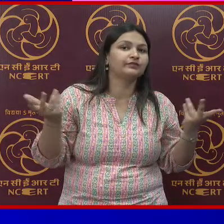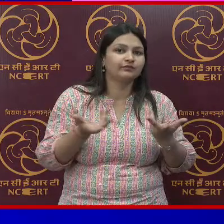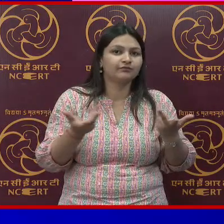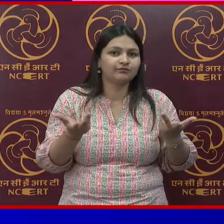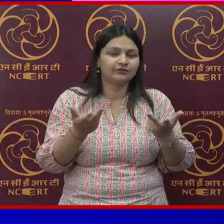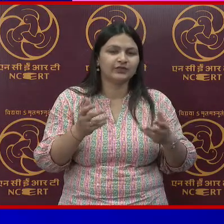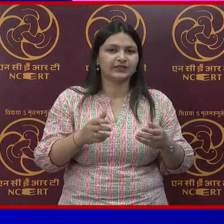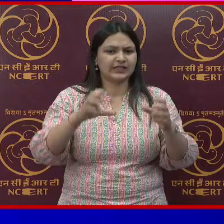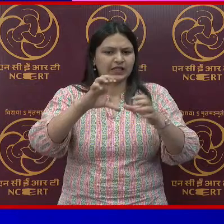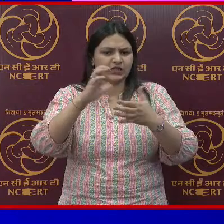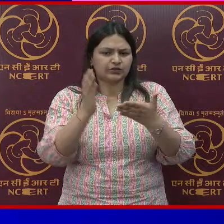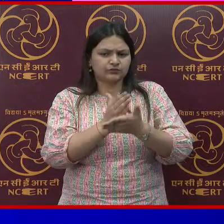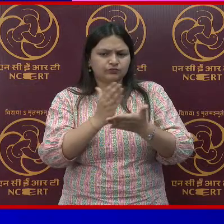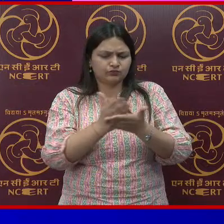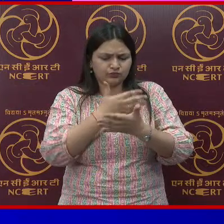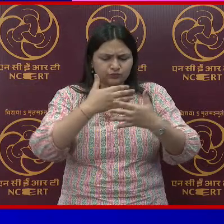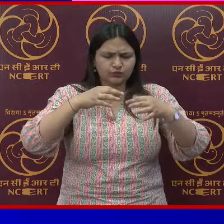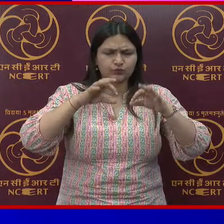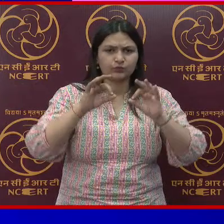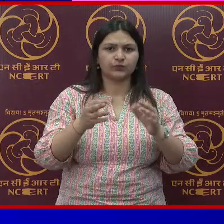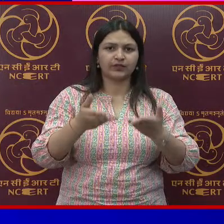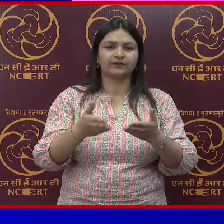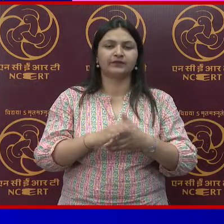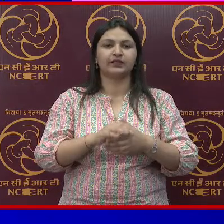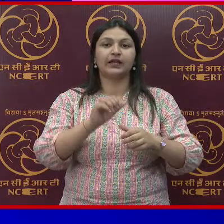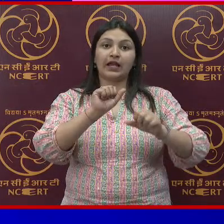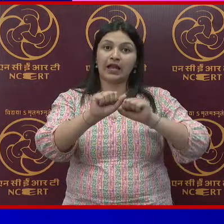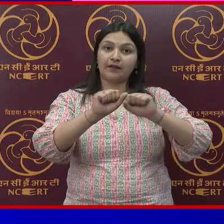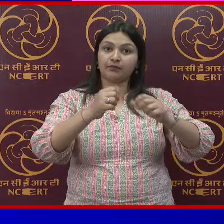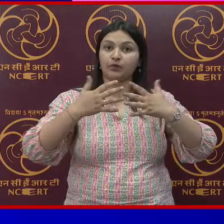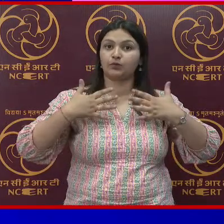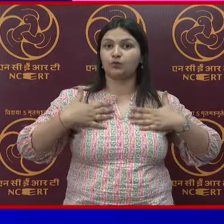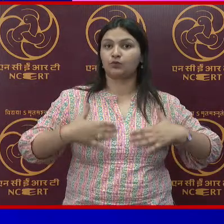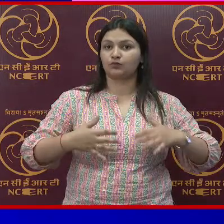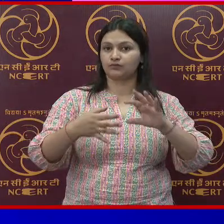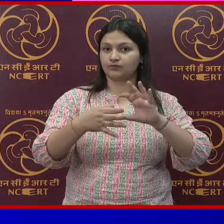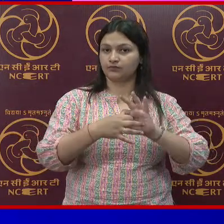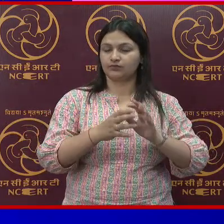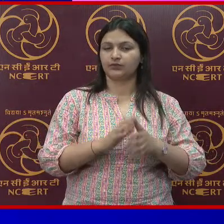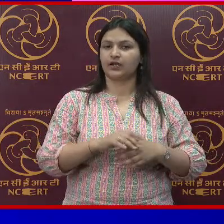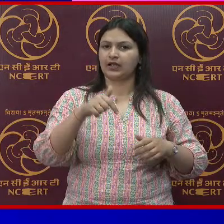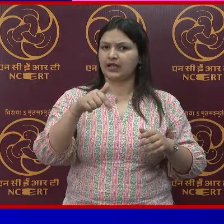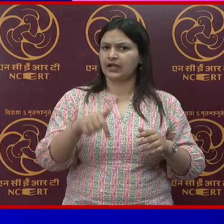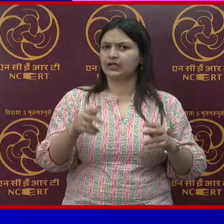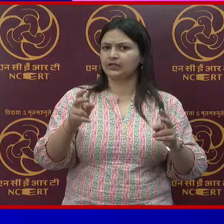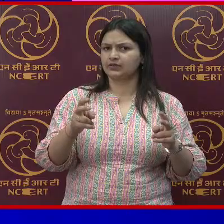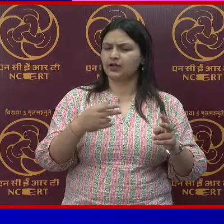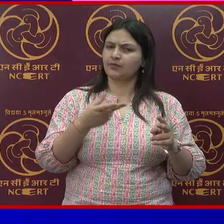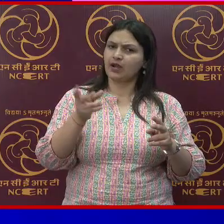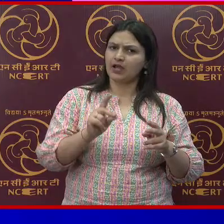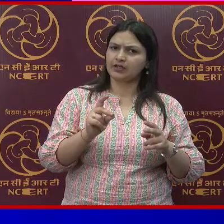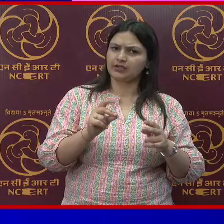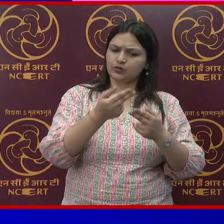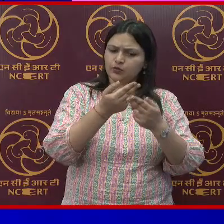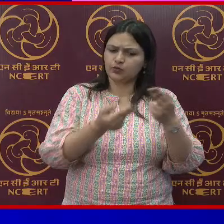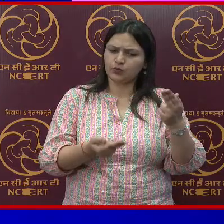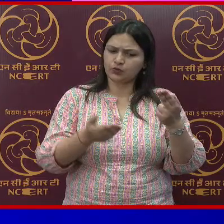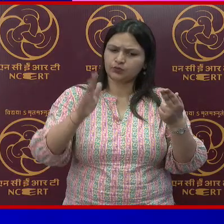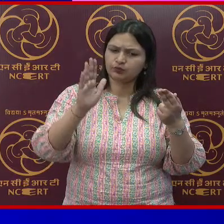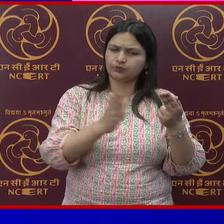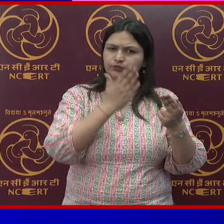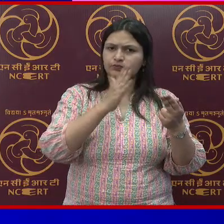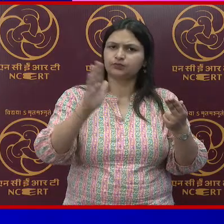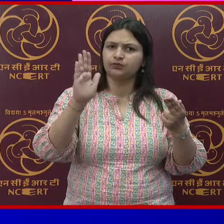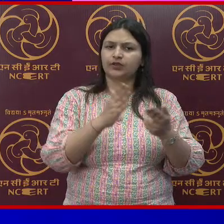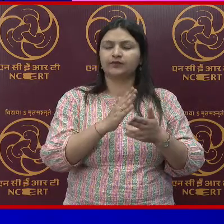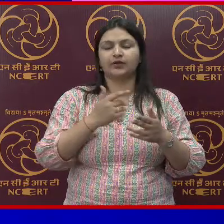chapter, and this is something related to your body part again, but here we are not going to recite anything, we are